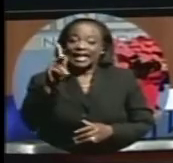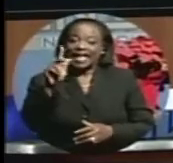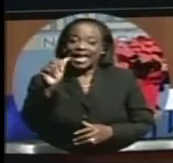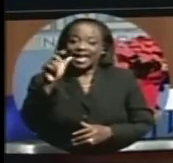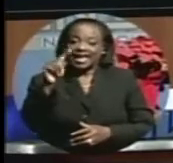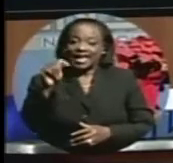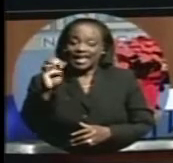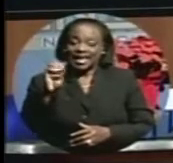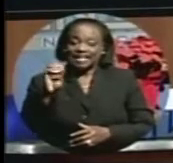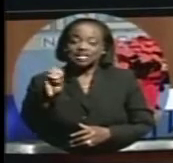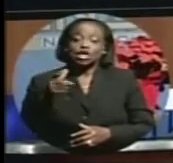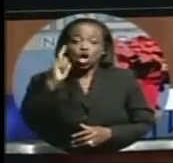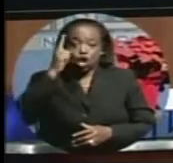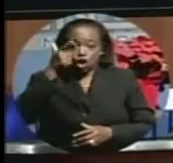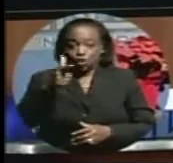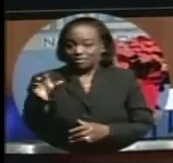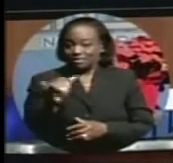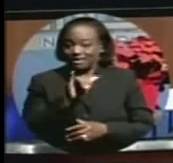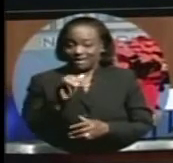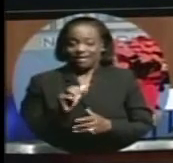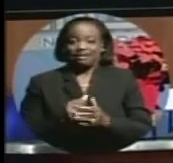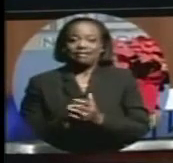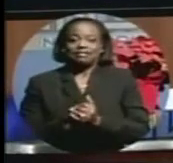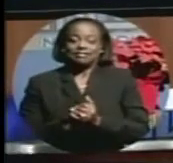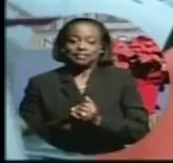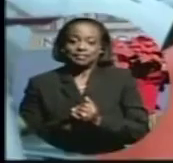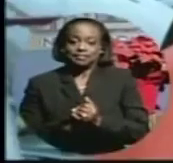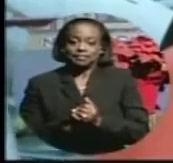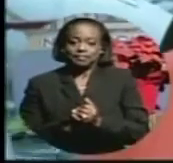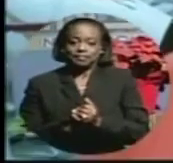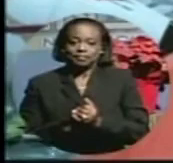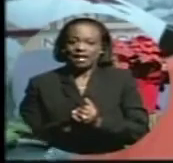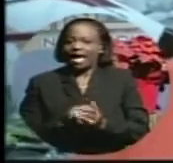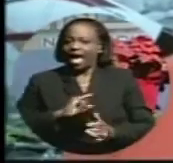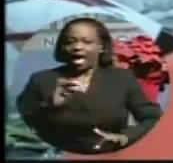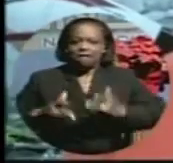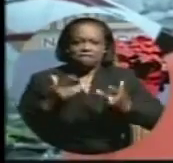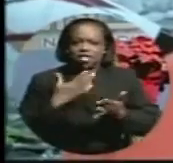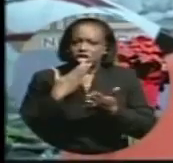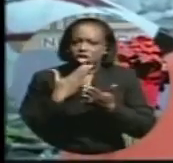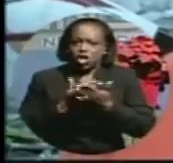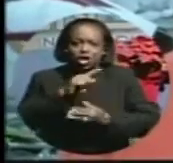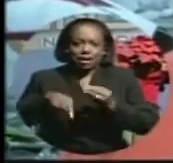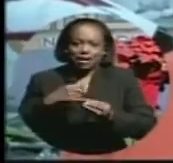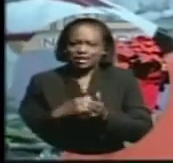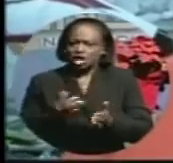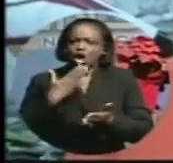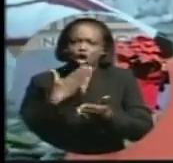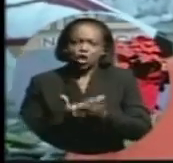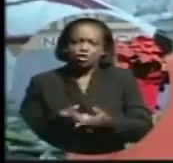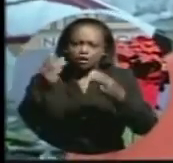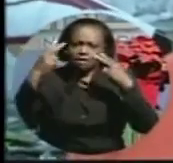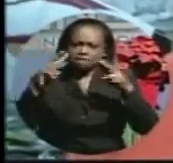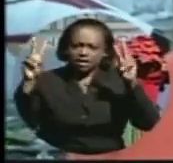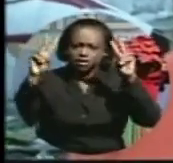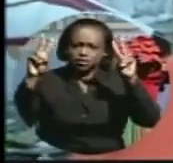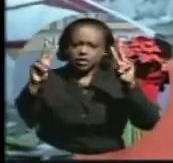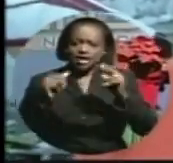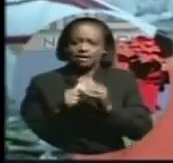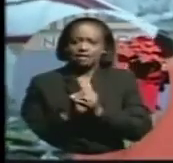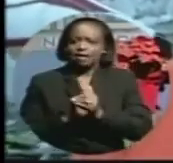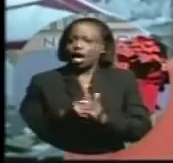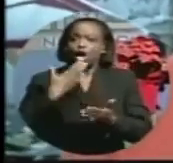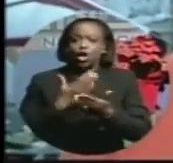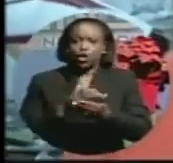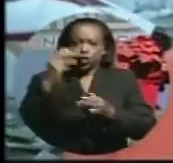all the way to 2013. I feel very good about it. You know, it was a good victory, pull off a good